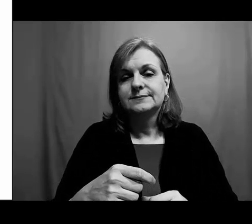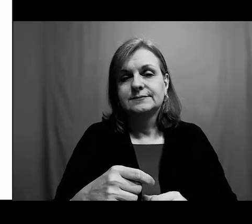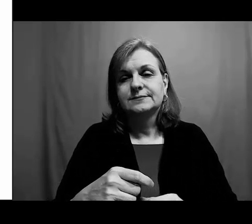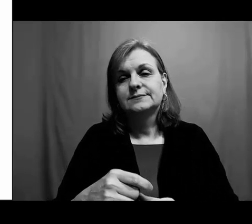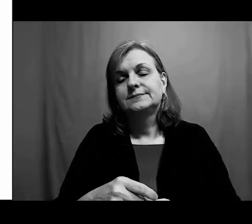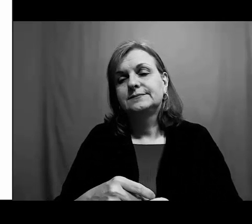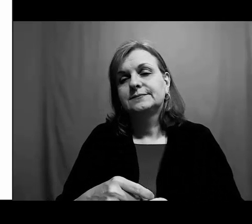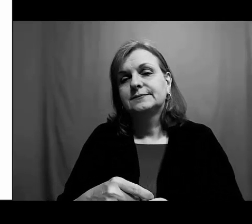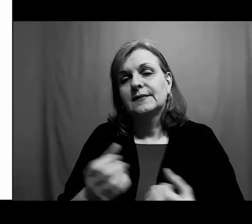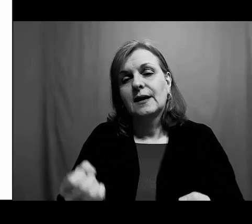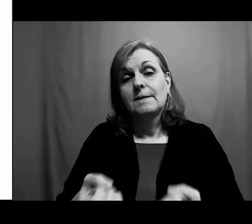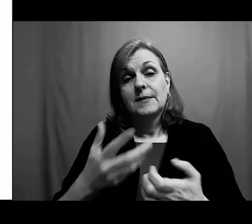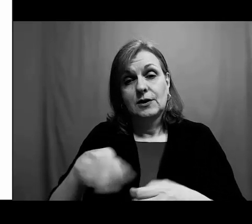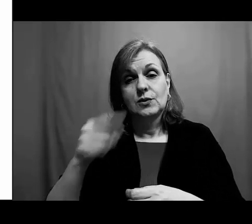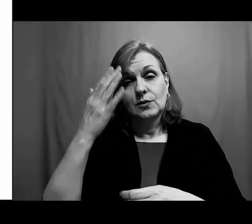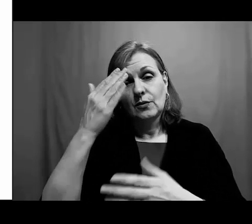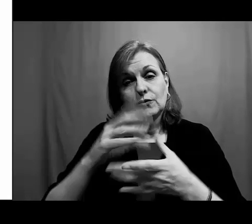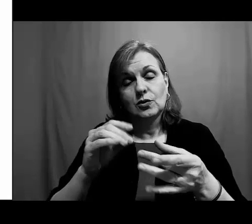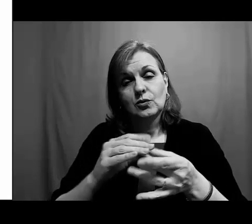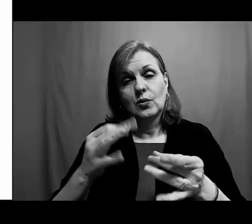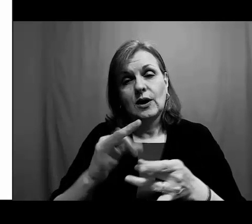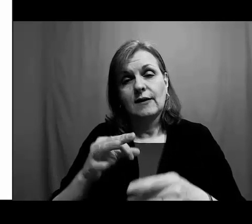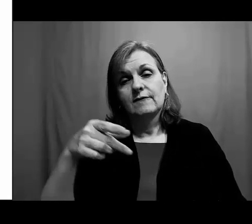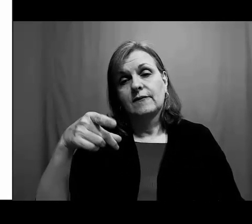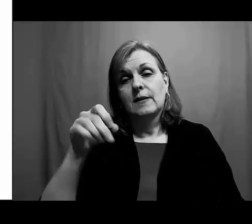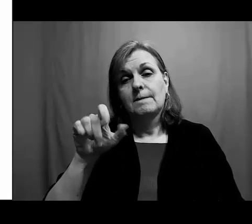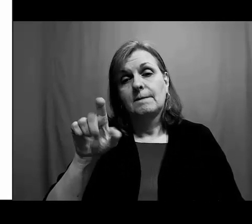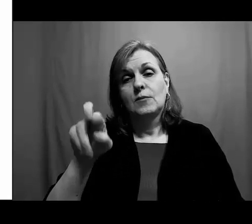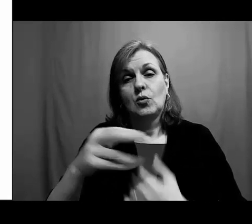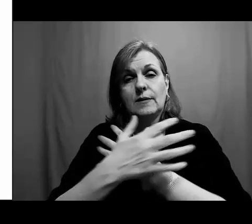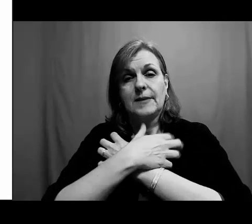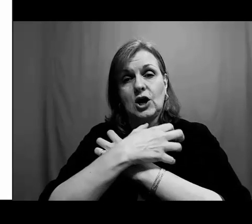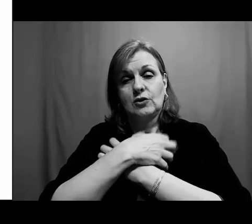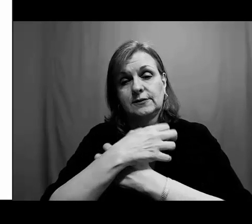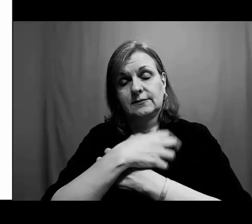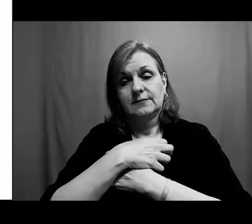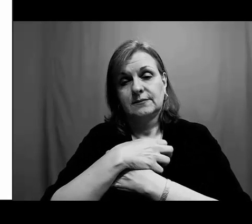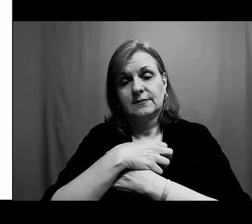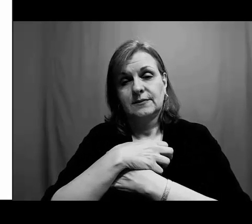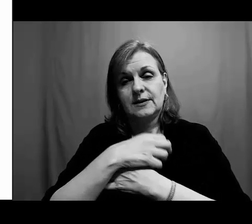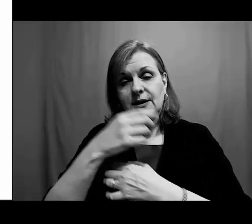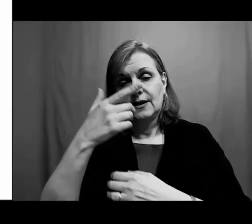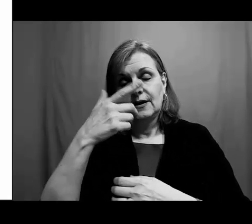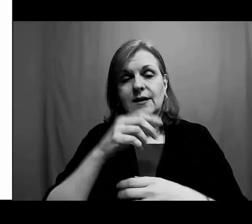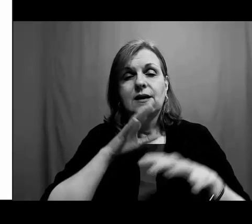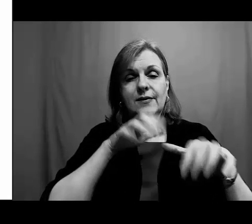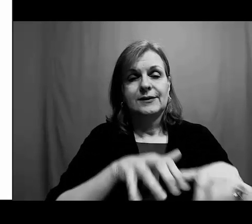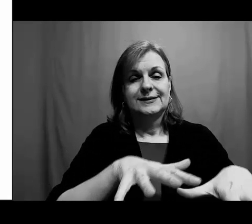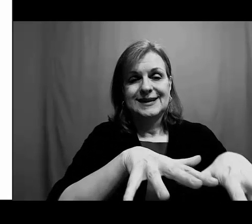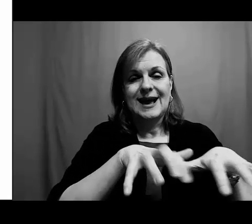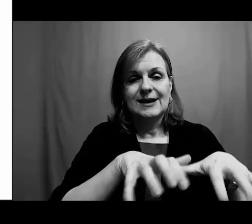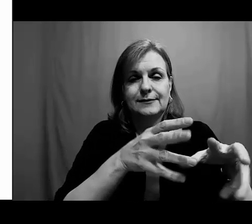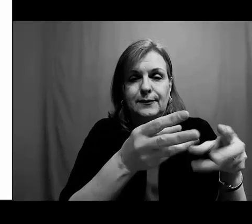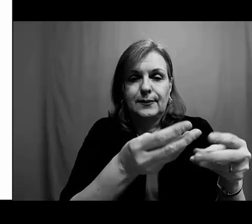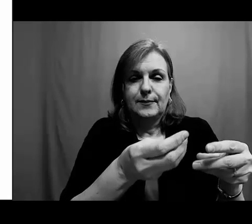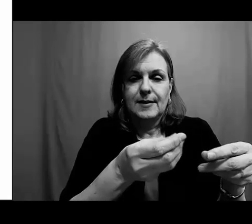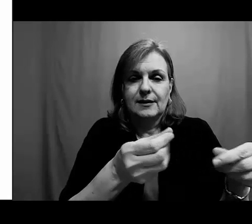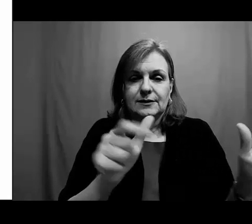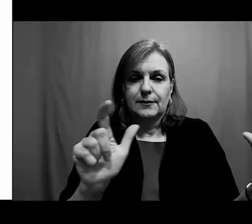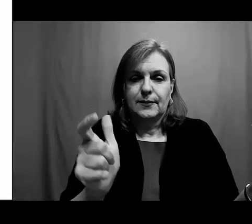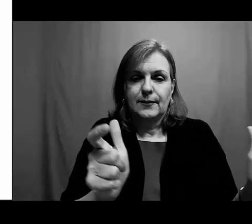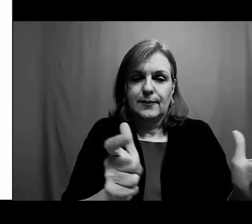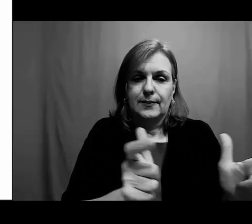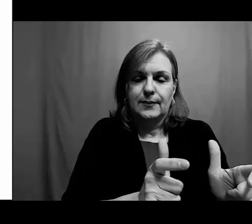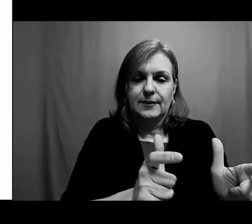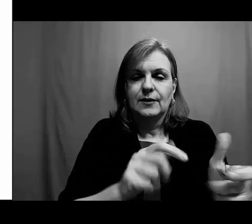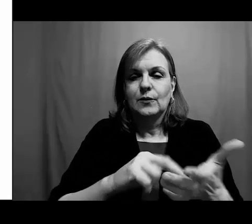huge issues associated with that. Many of you know the story of the polar bears. Their decrease in the amount of sea ice cover